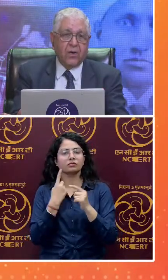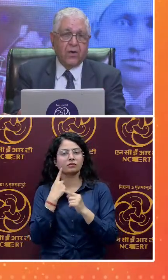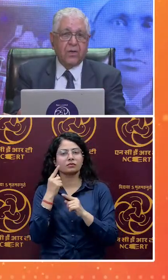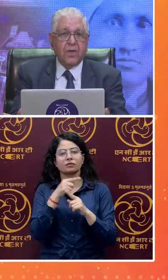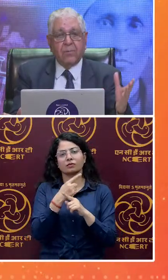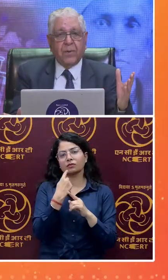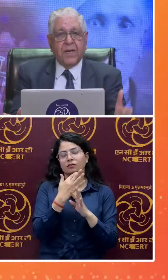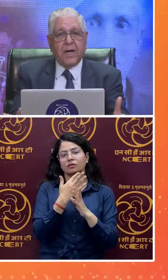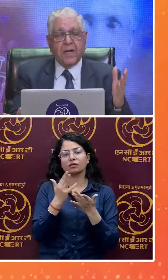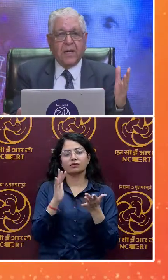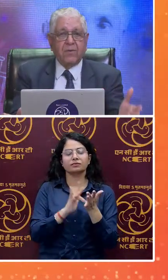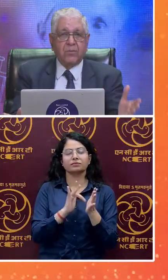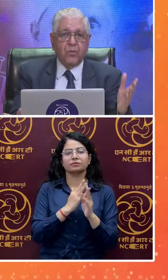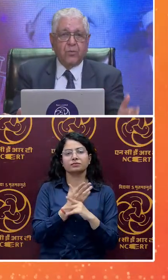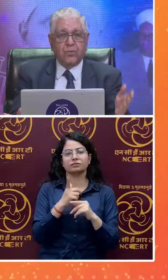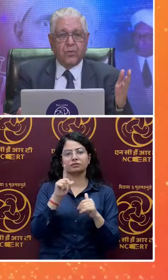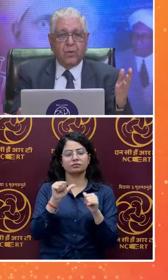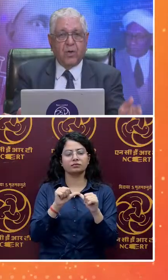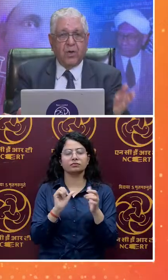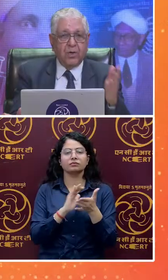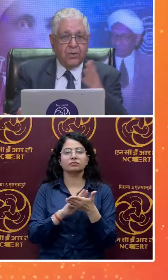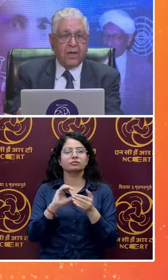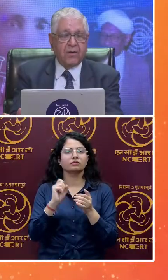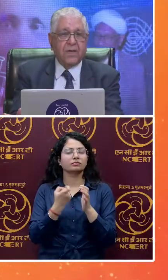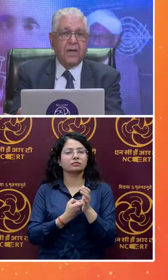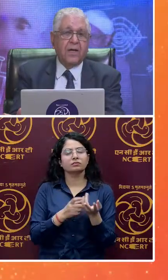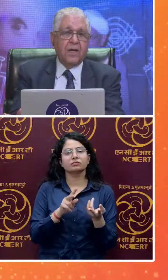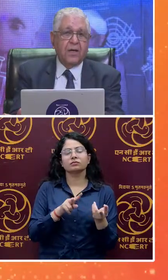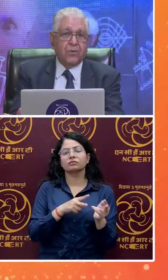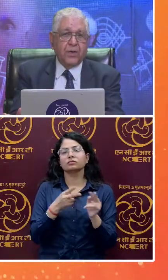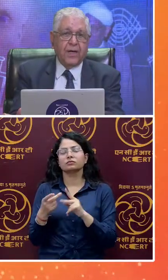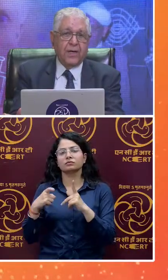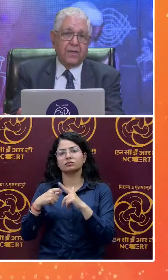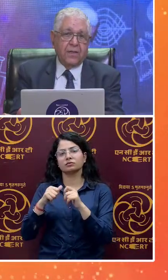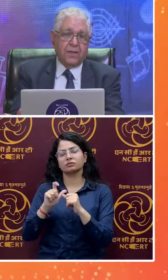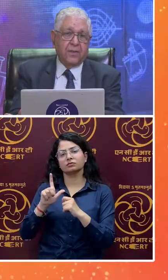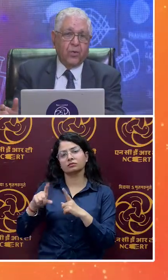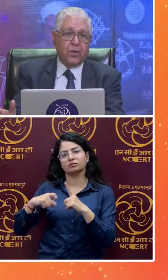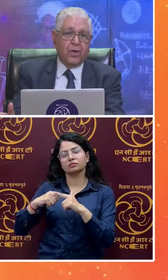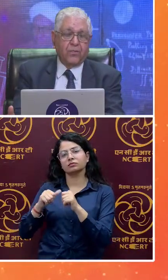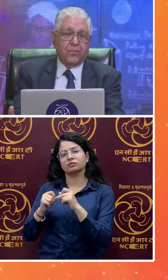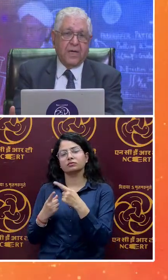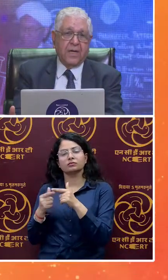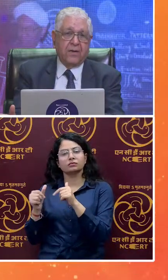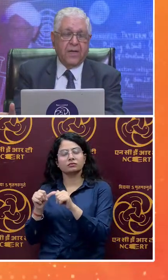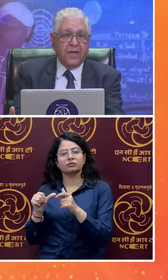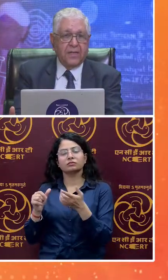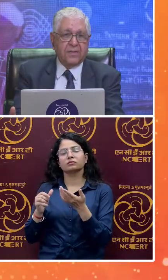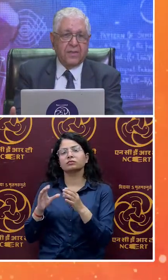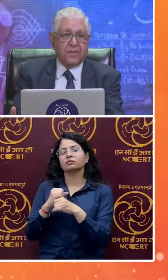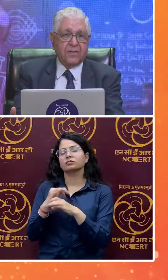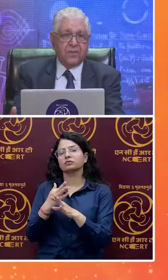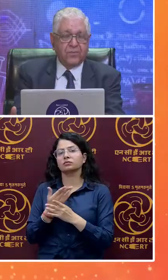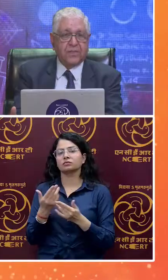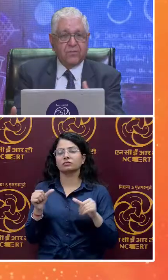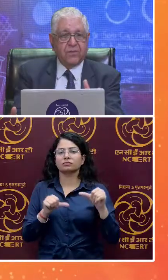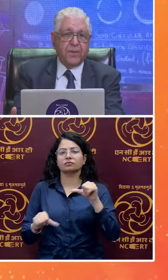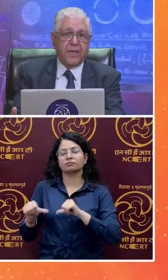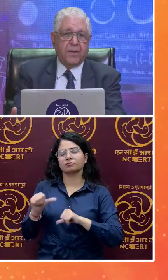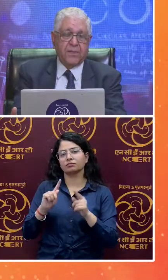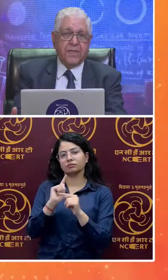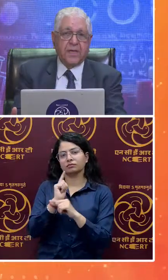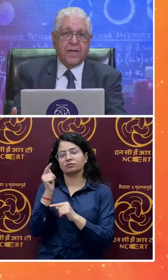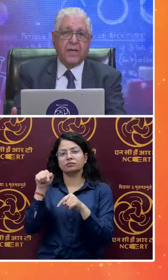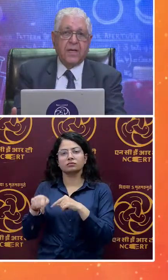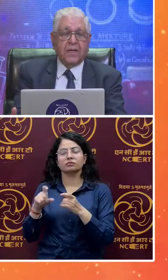at Lahore. Bhatnagar had been moved from Lahore to Calcutta to create the Board of Scientific and Industrial Research first, which